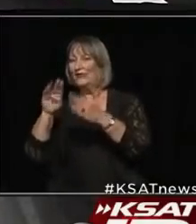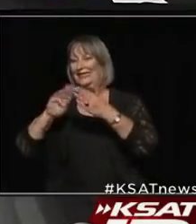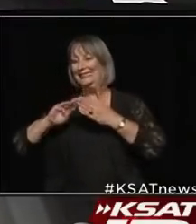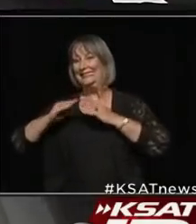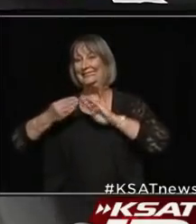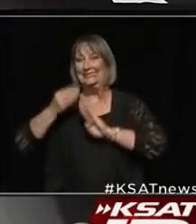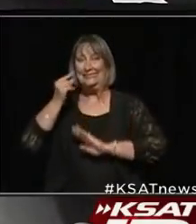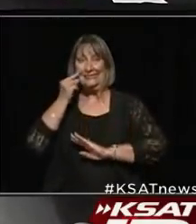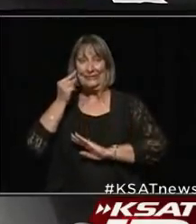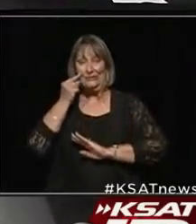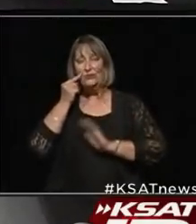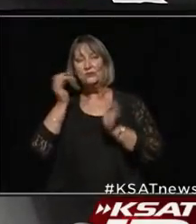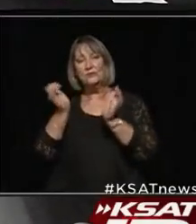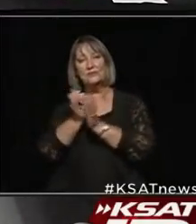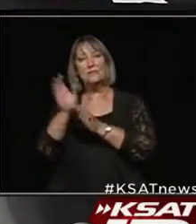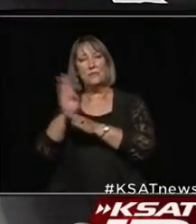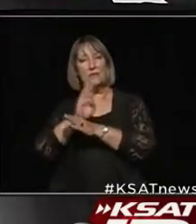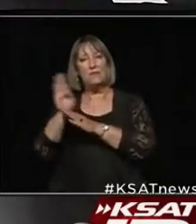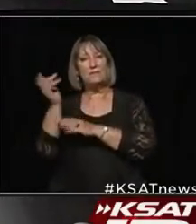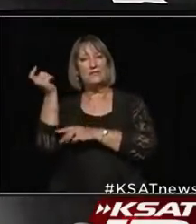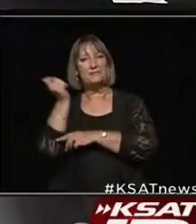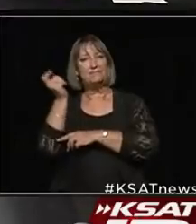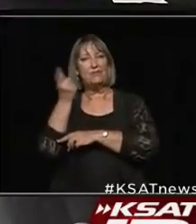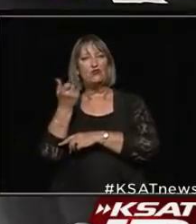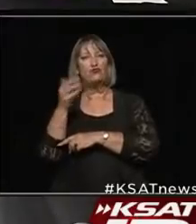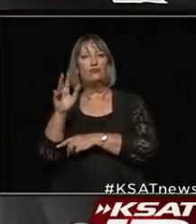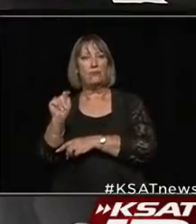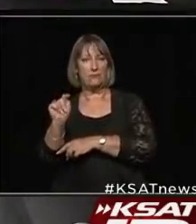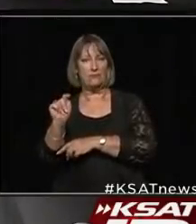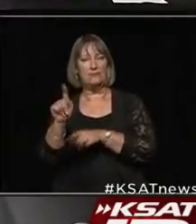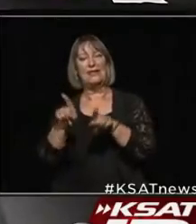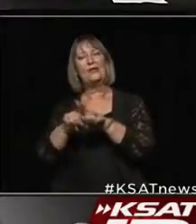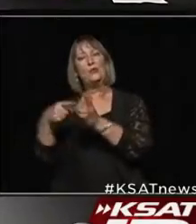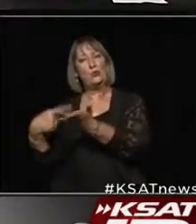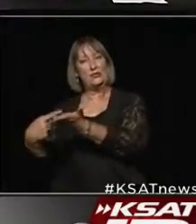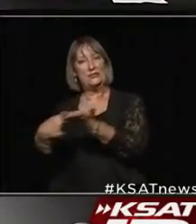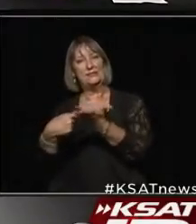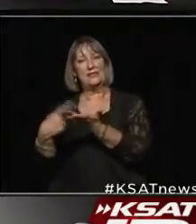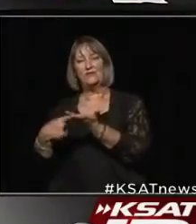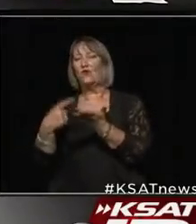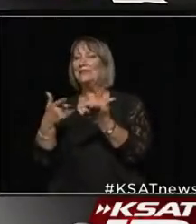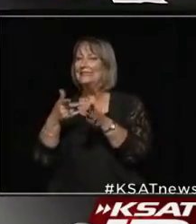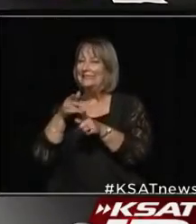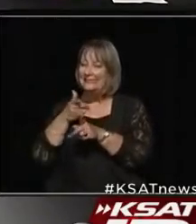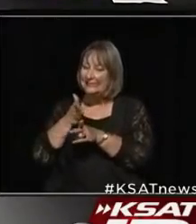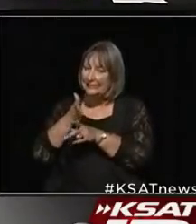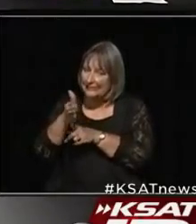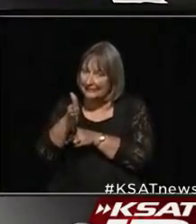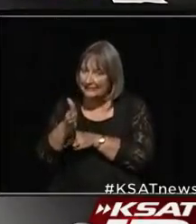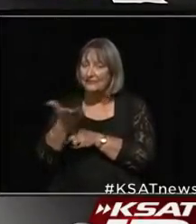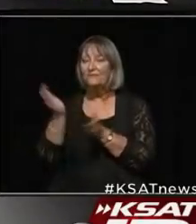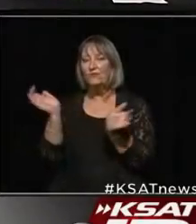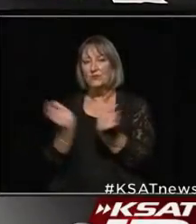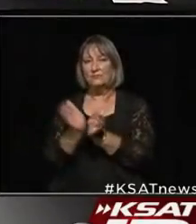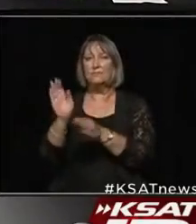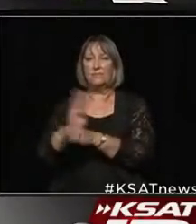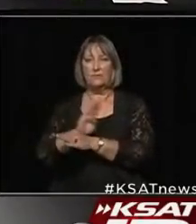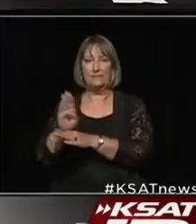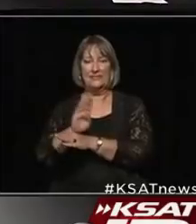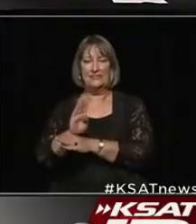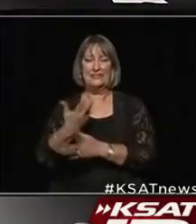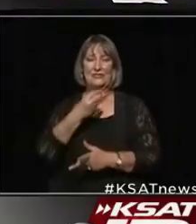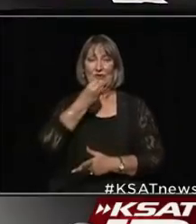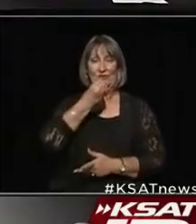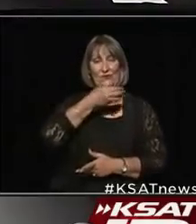program. We'll be discussing that in the committee. Specific relief, again, to small businesses impact. We know, in particular, our food and